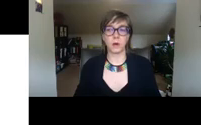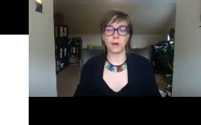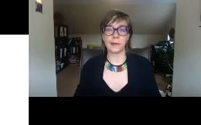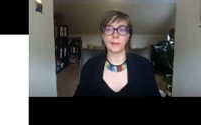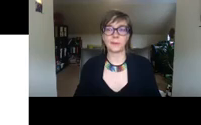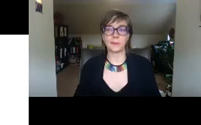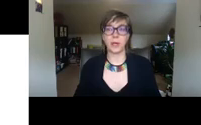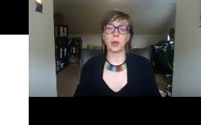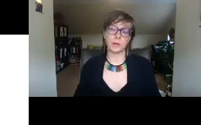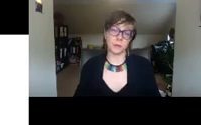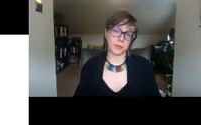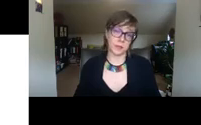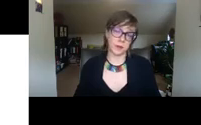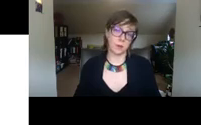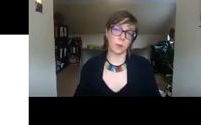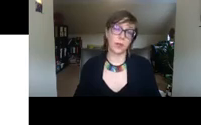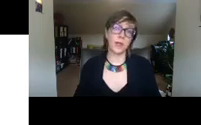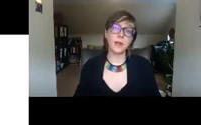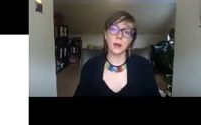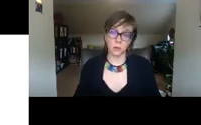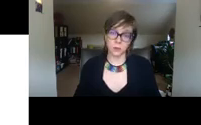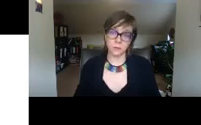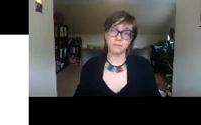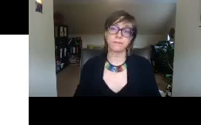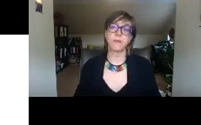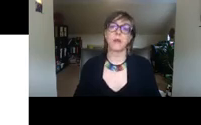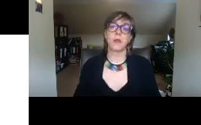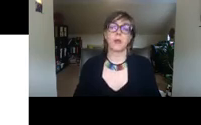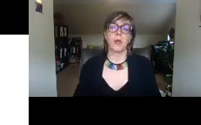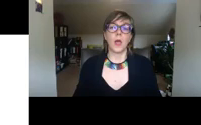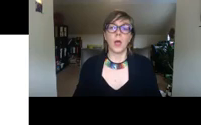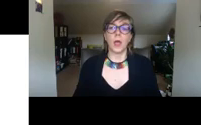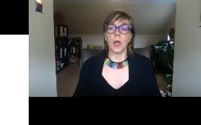work. A lot of them said that they weren't working any hours.